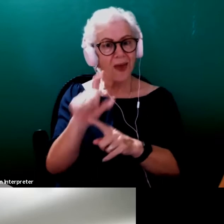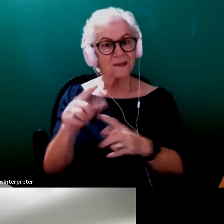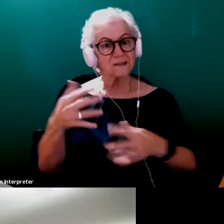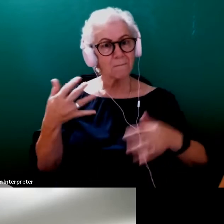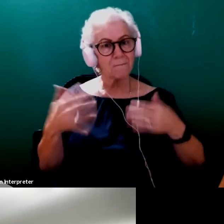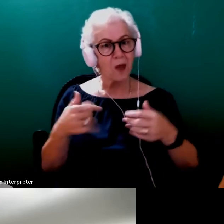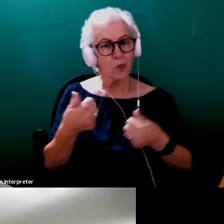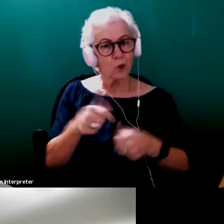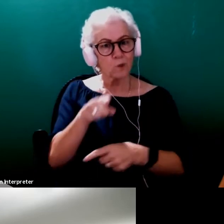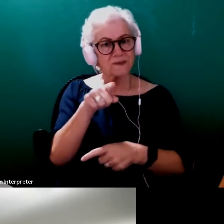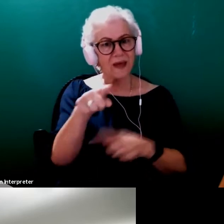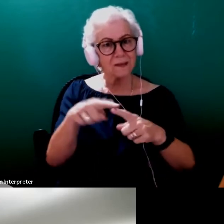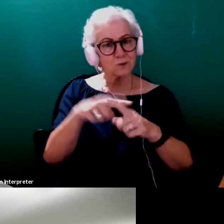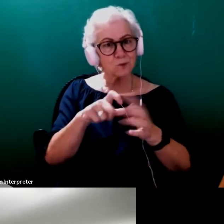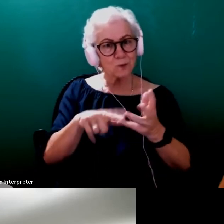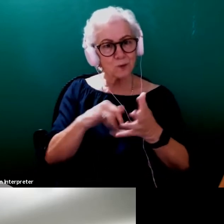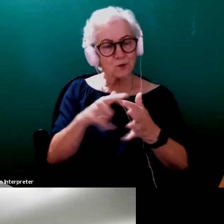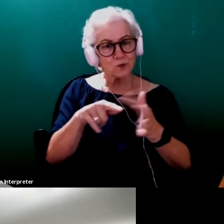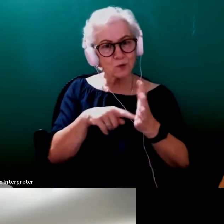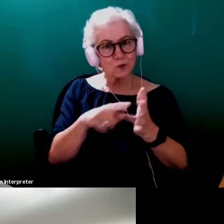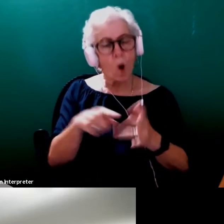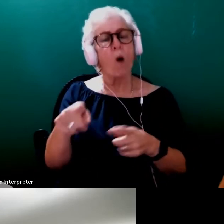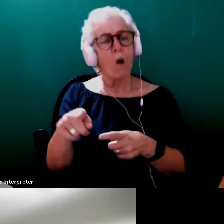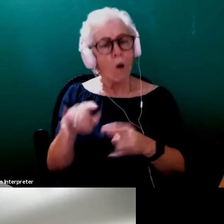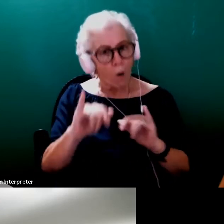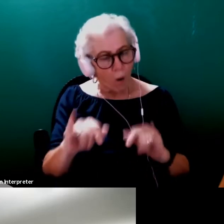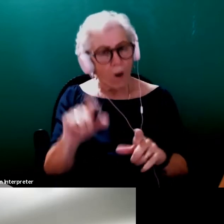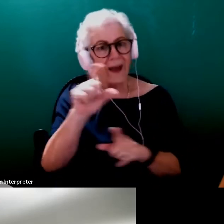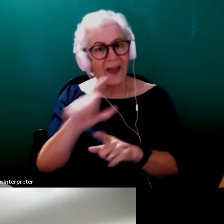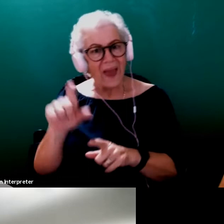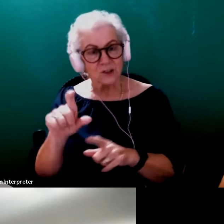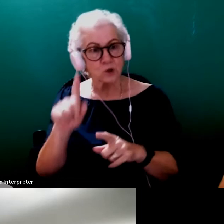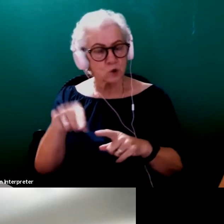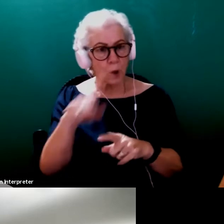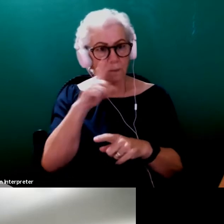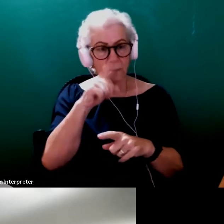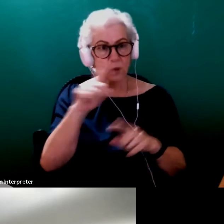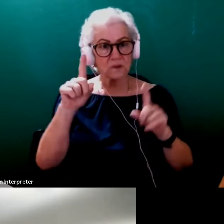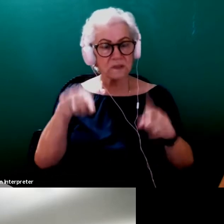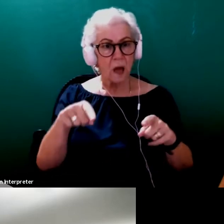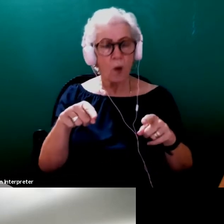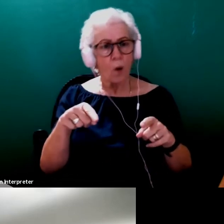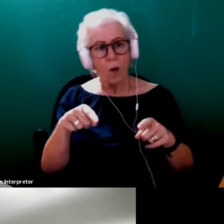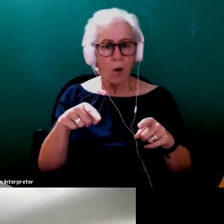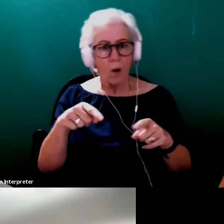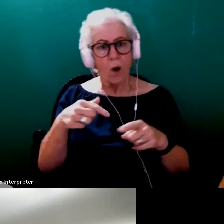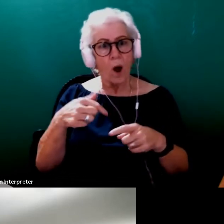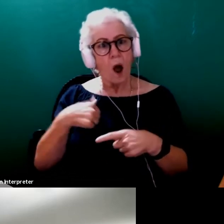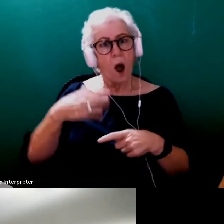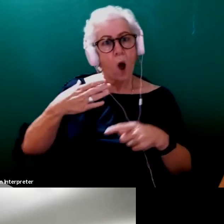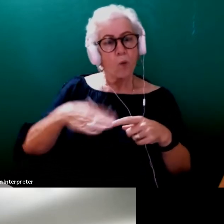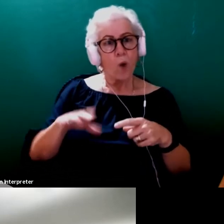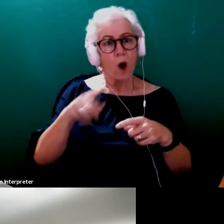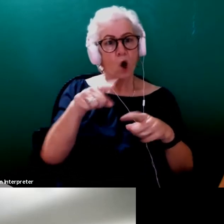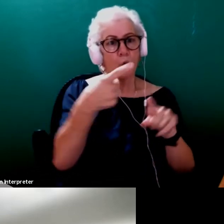So there's a direction here. Everybody comes out of the closet and wants to do just to get OxyContin